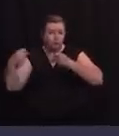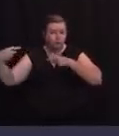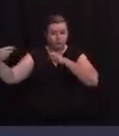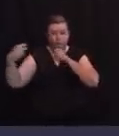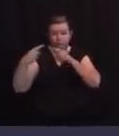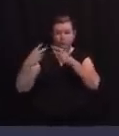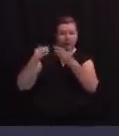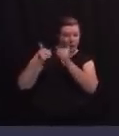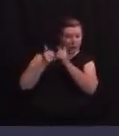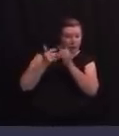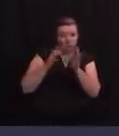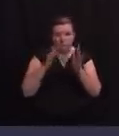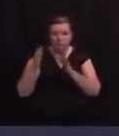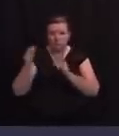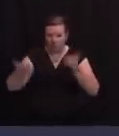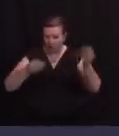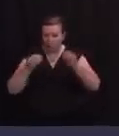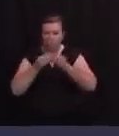engineers.